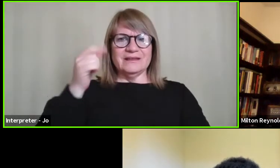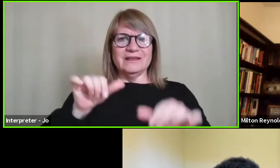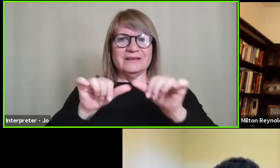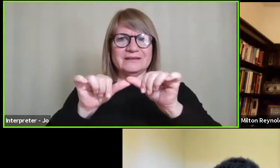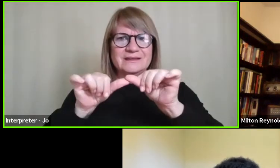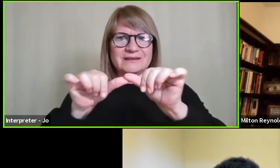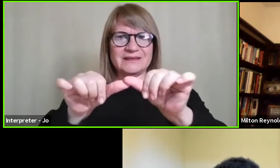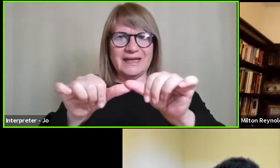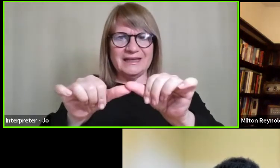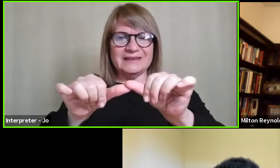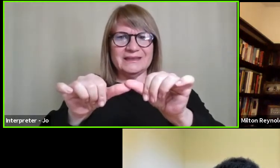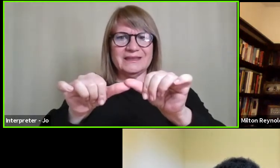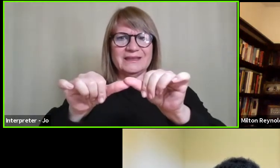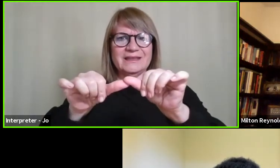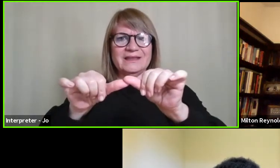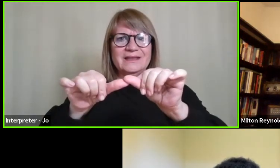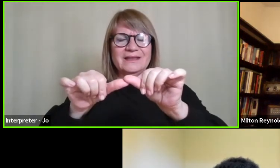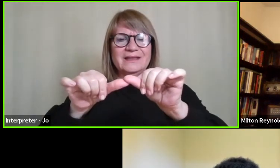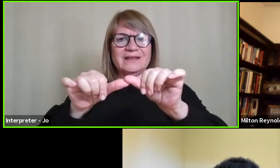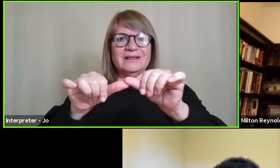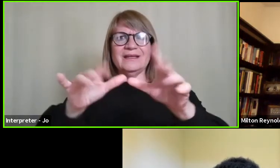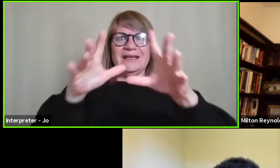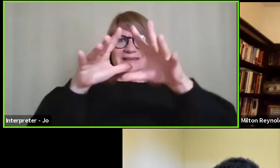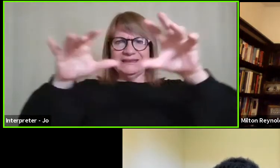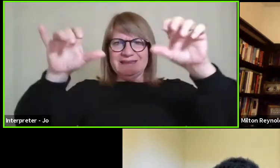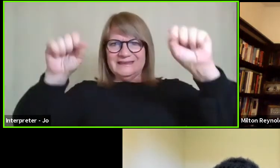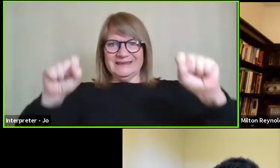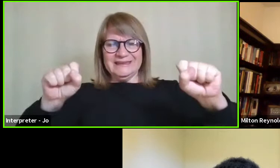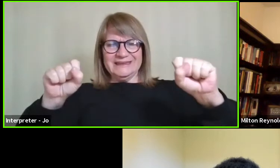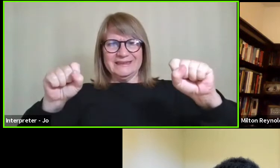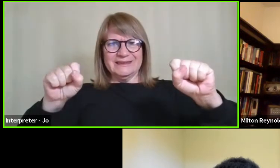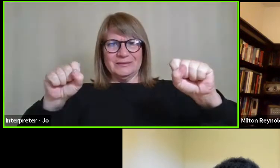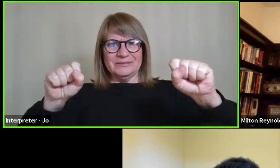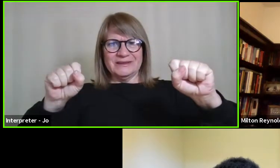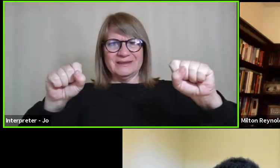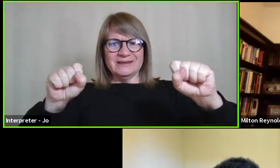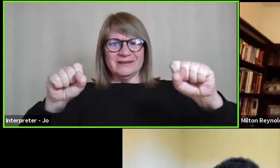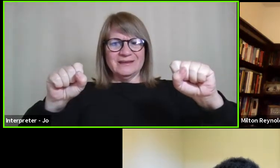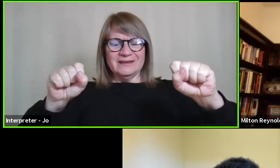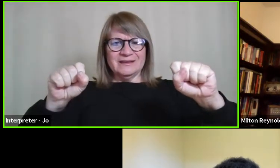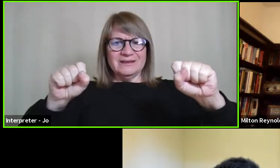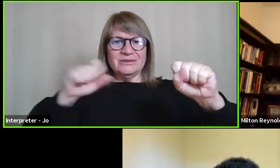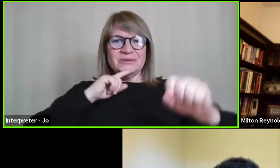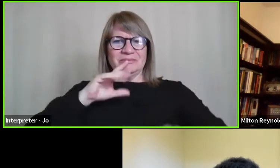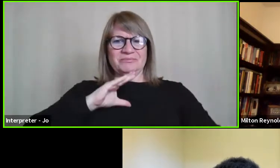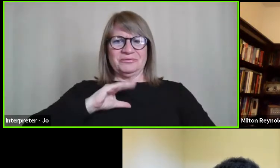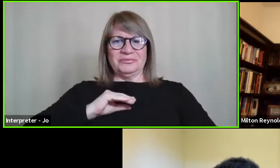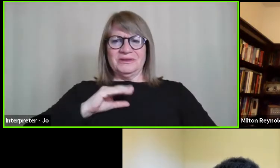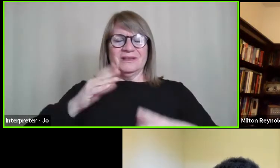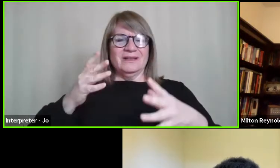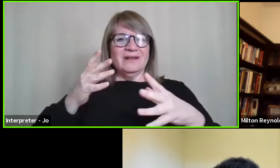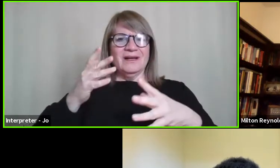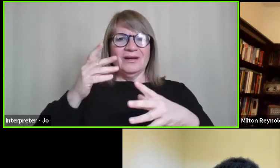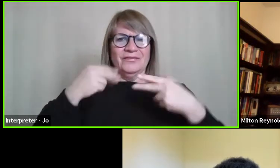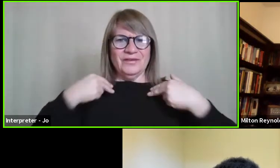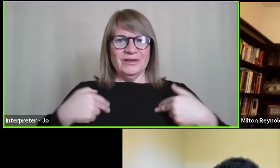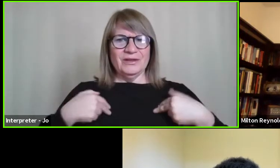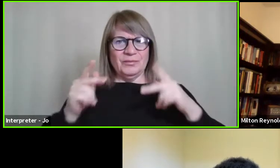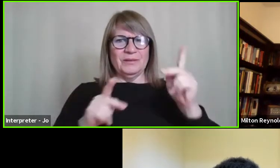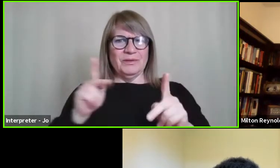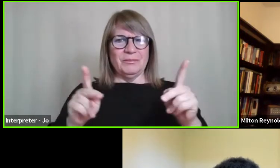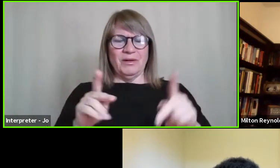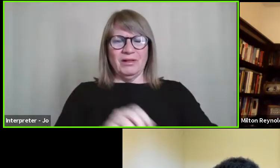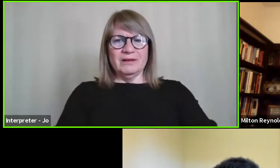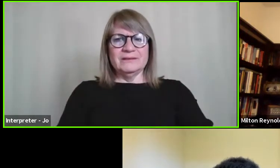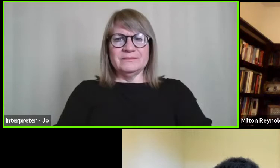systemic devaluation subjugation and normalizing of human hierarchies where in fact there are none and so the